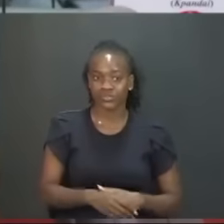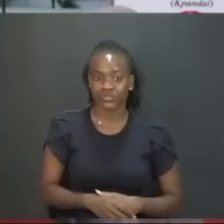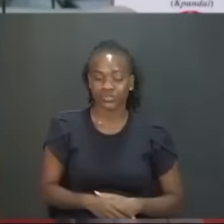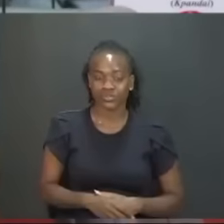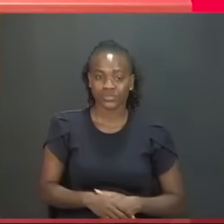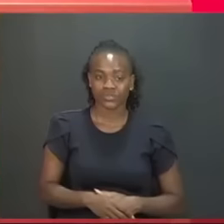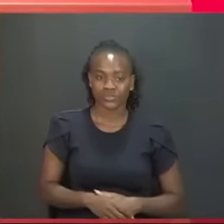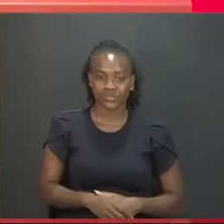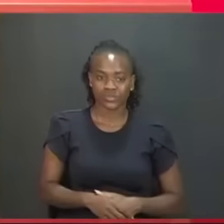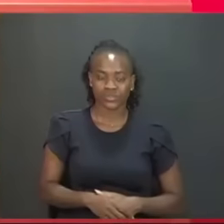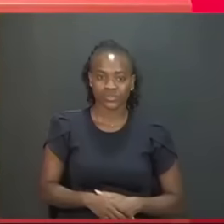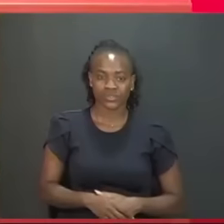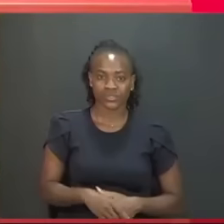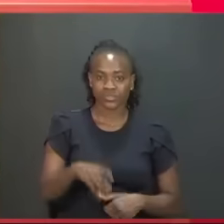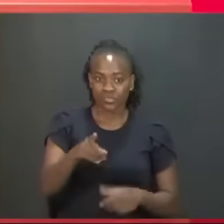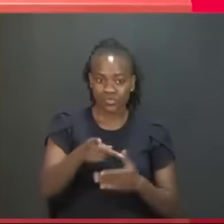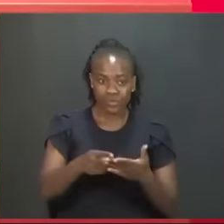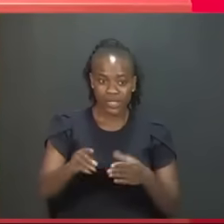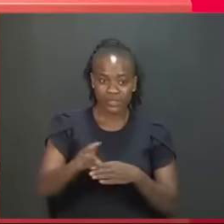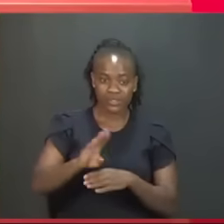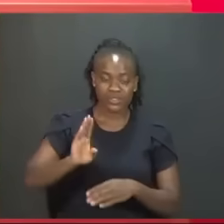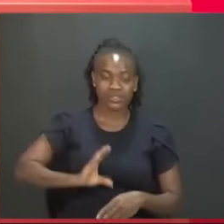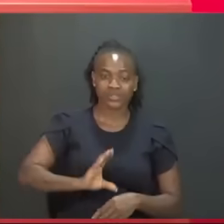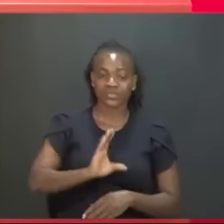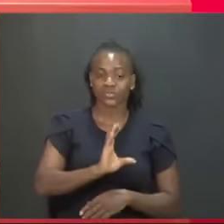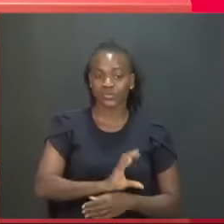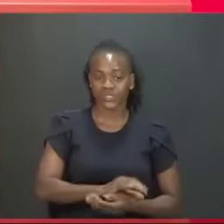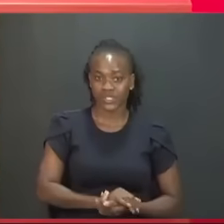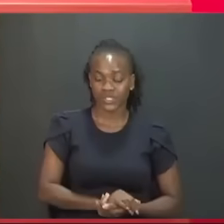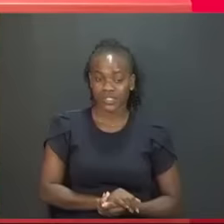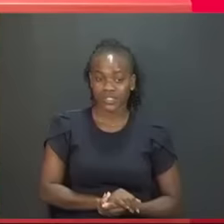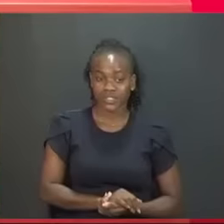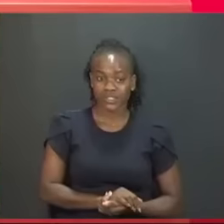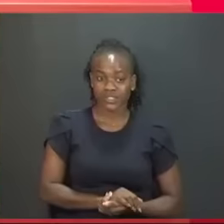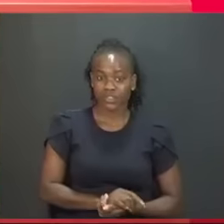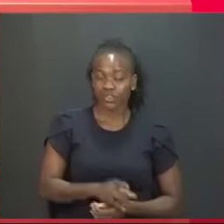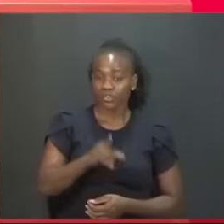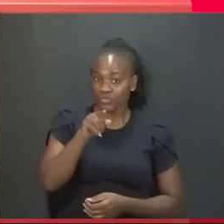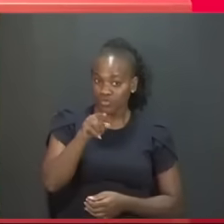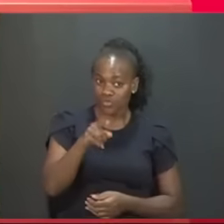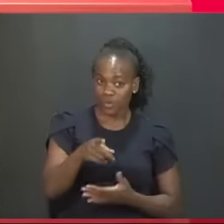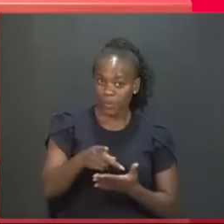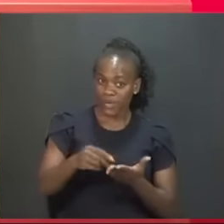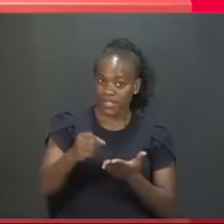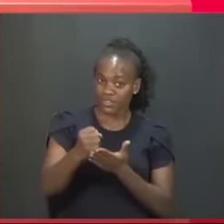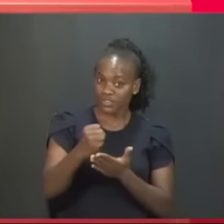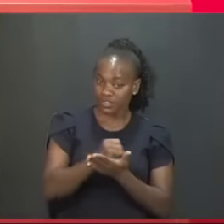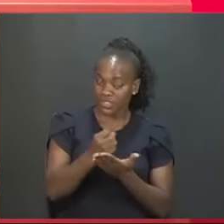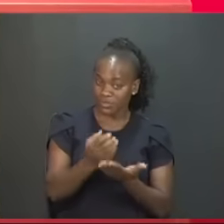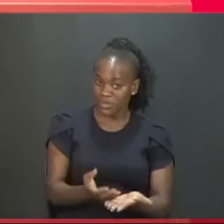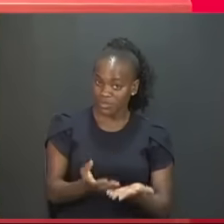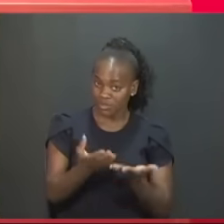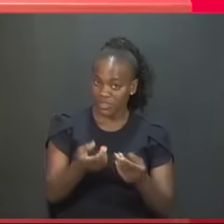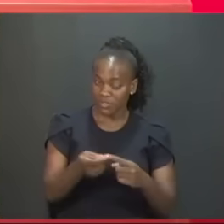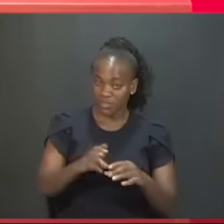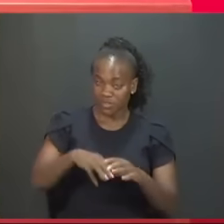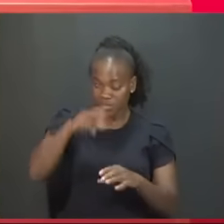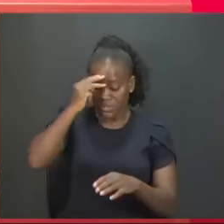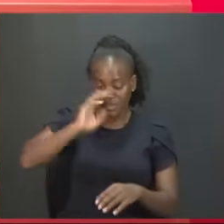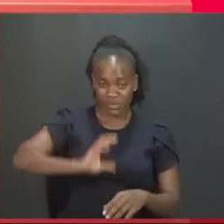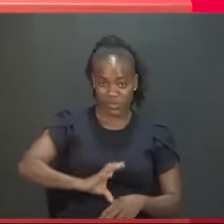part of the business committee. So you are supposed to be part of the document being presented by the chairman of the